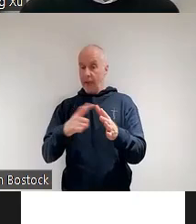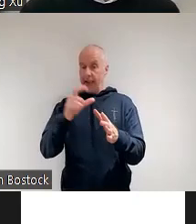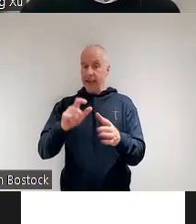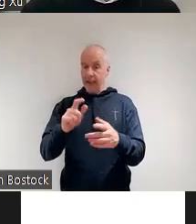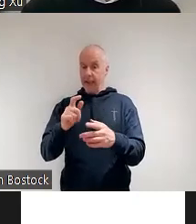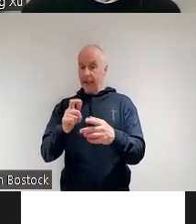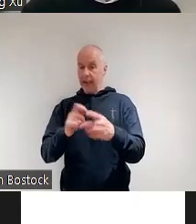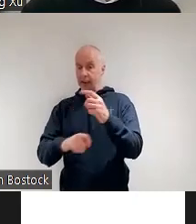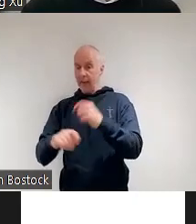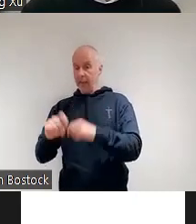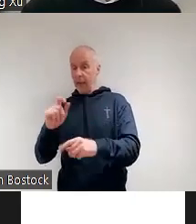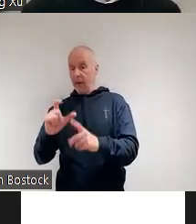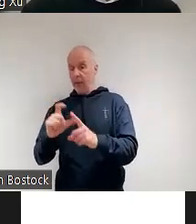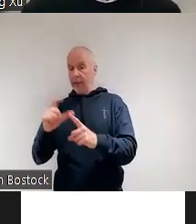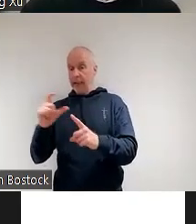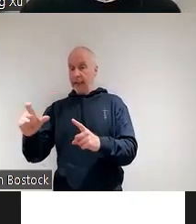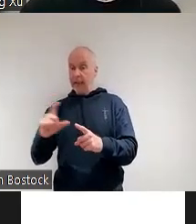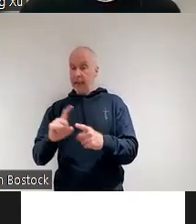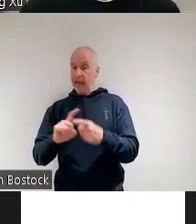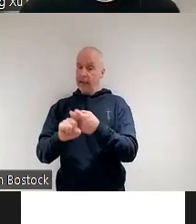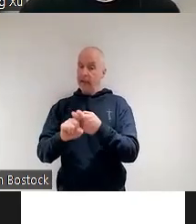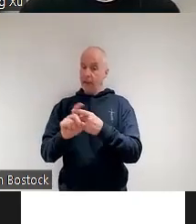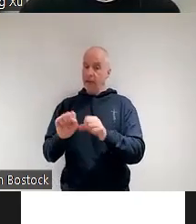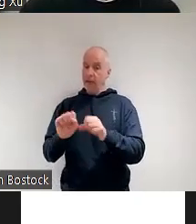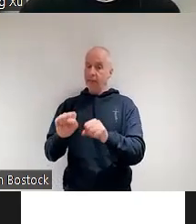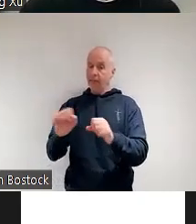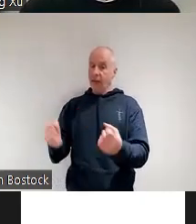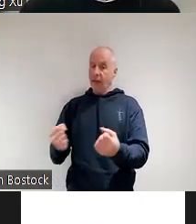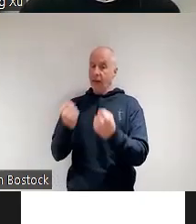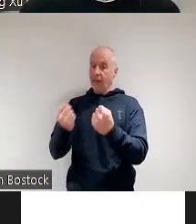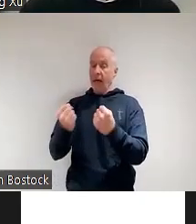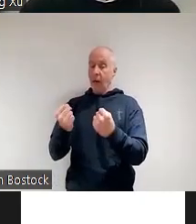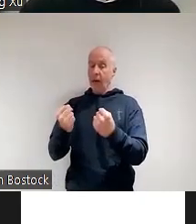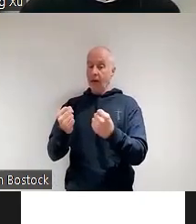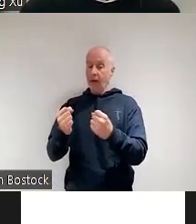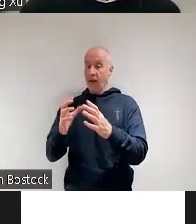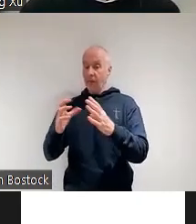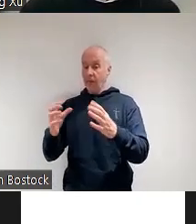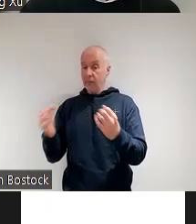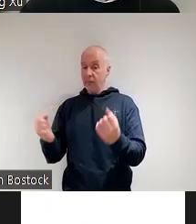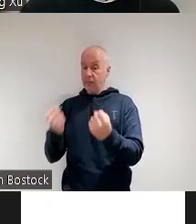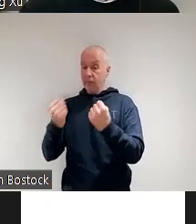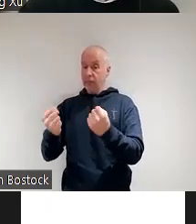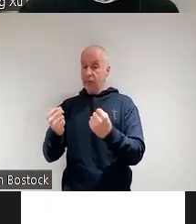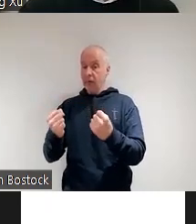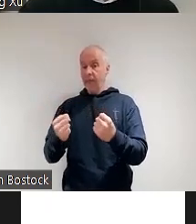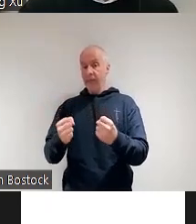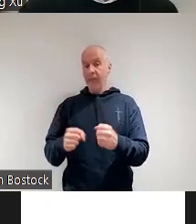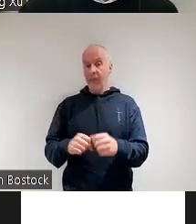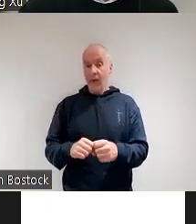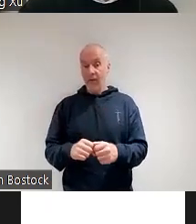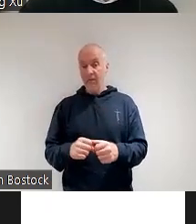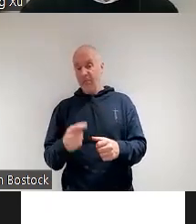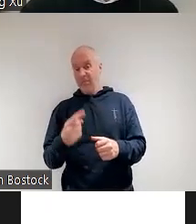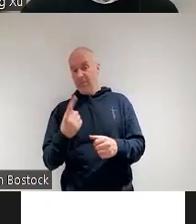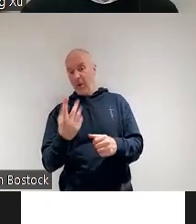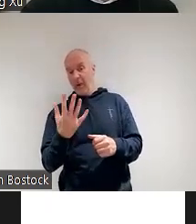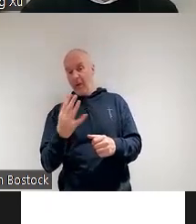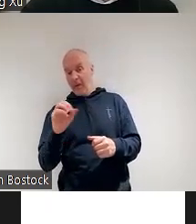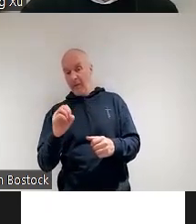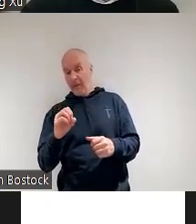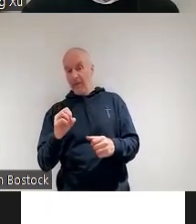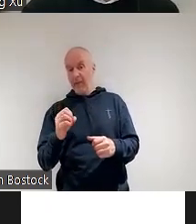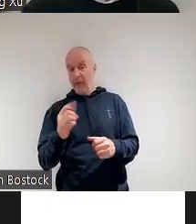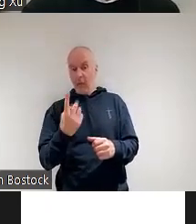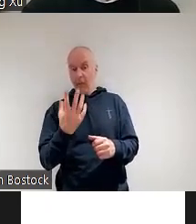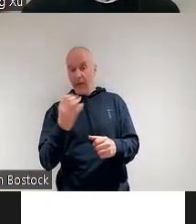DC. And depending on the power density of that DC charger, whether it's a 150 kilowatt DC charger or 300 kilowatt